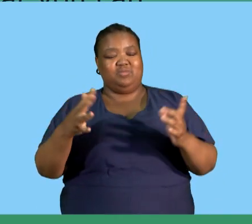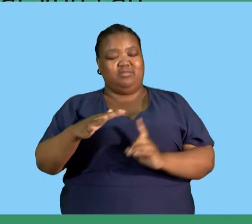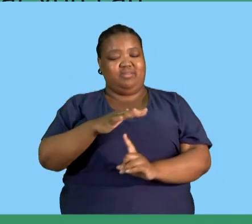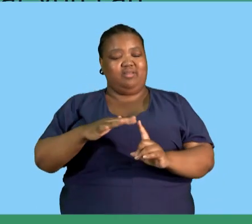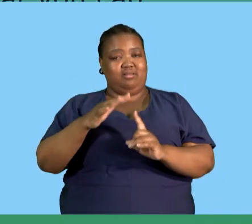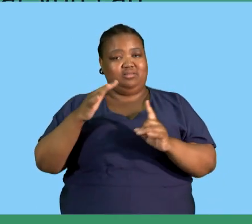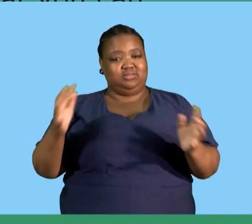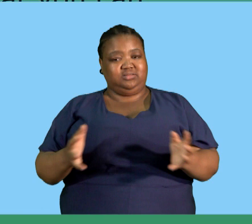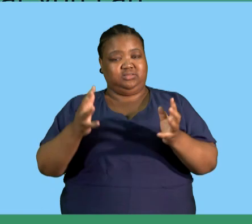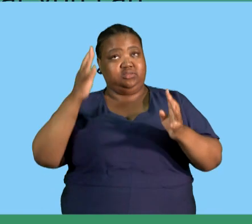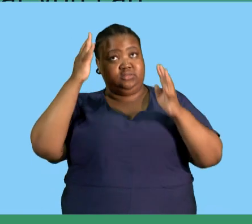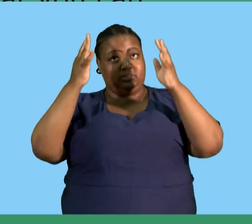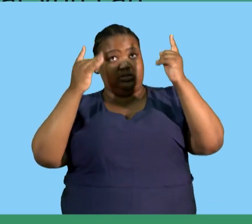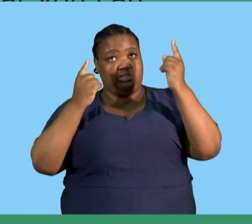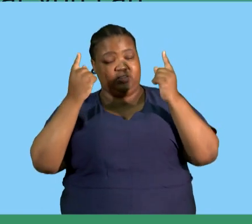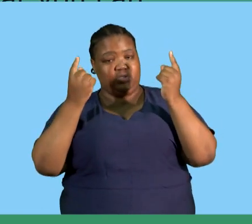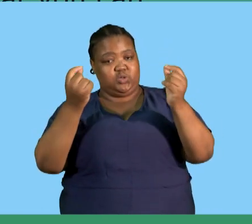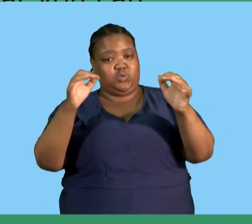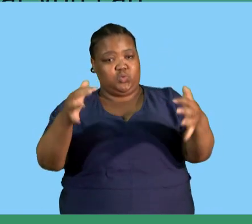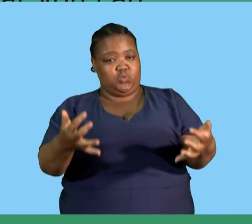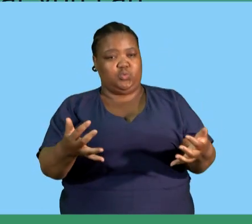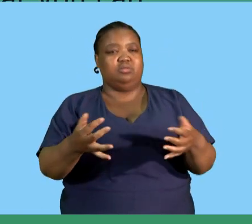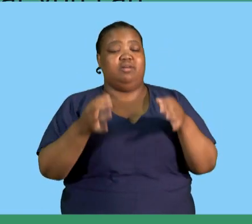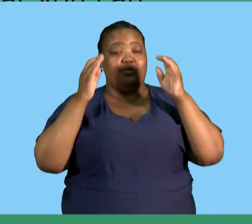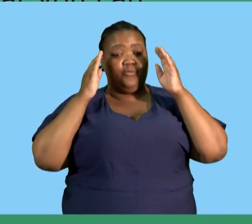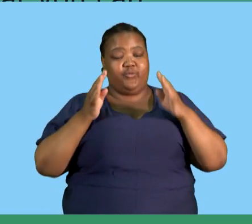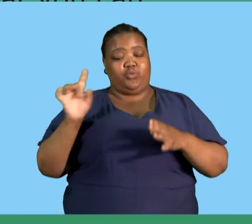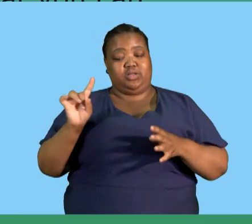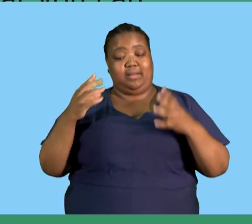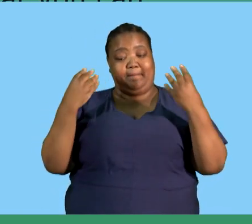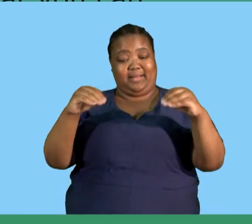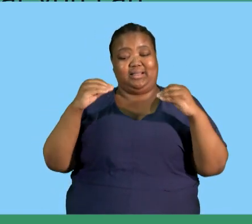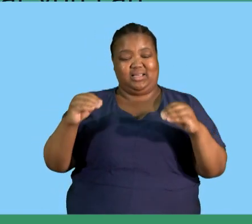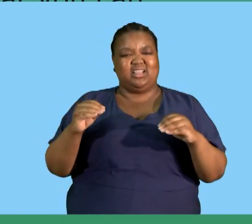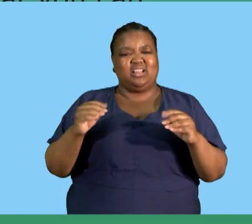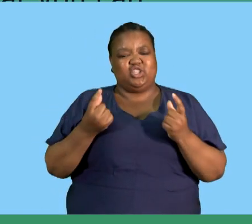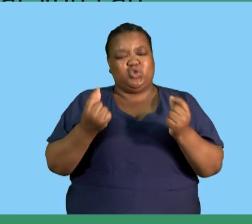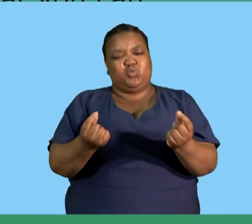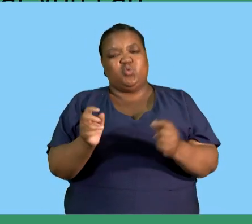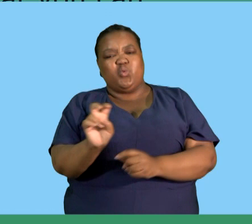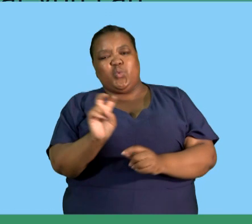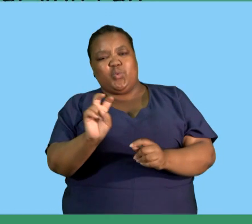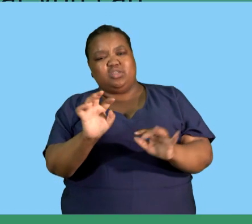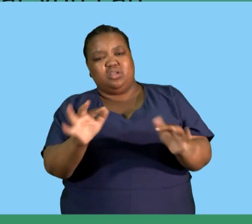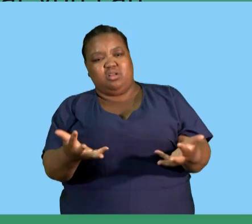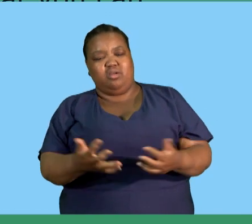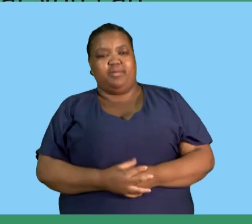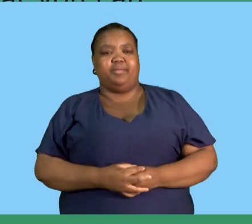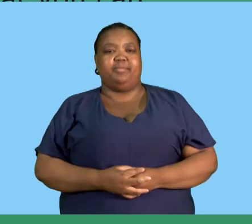an environment that promotes creative thinking, the focus should be on the word, how should the business do this? Remember, this is